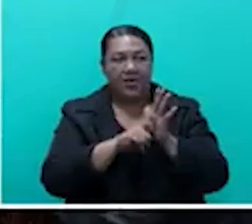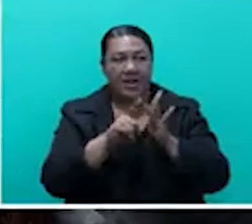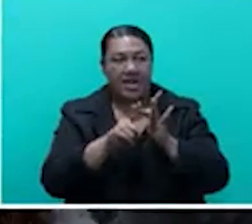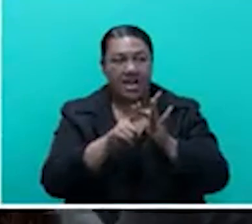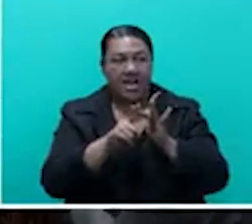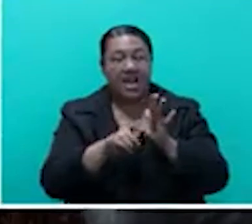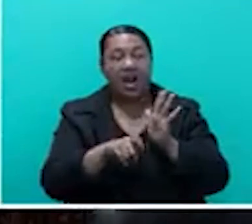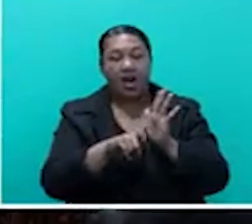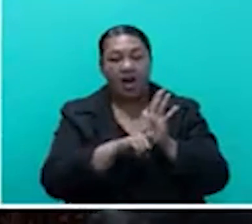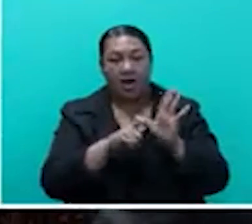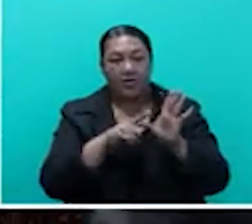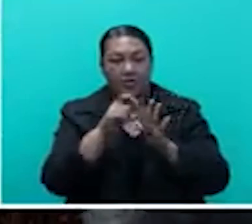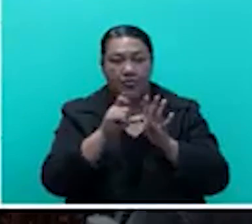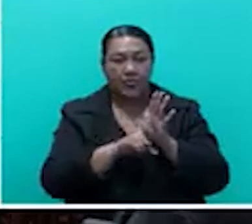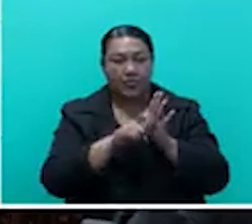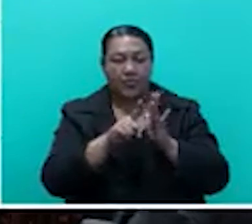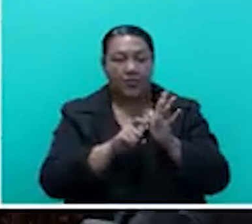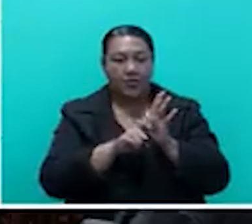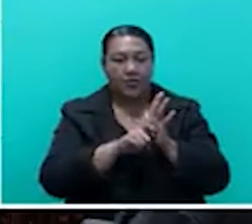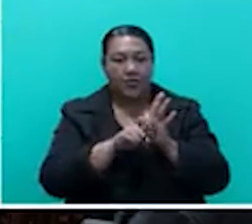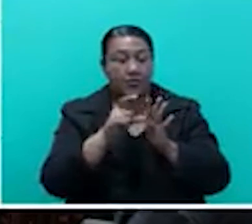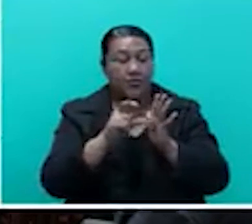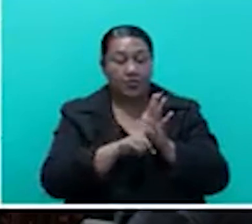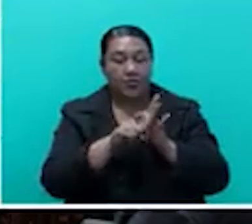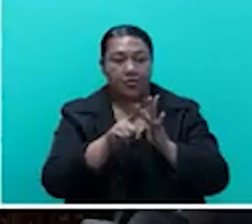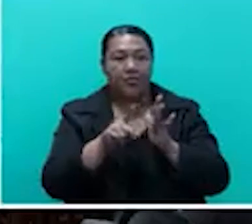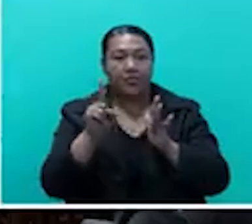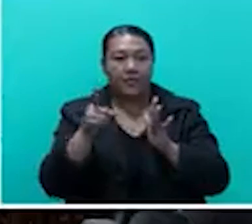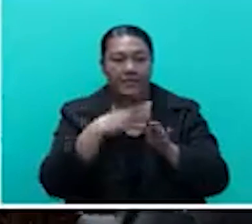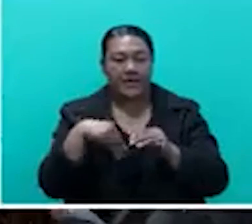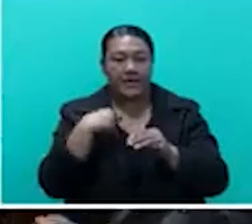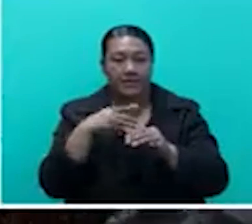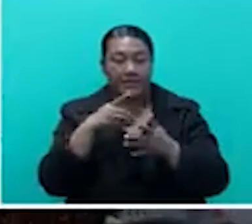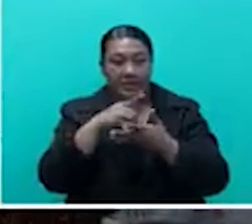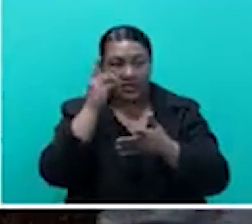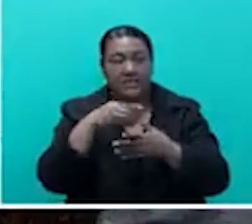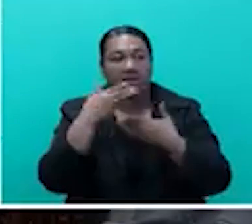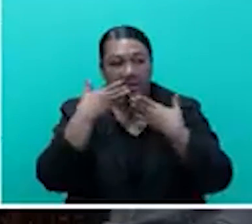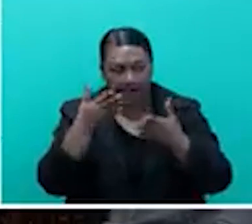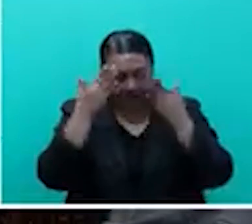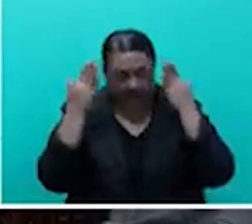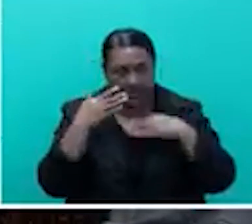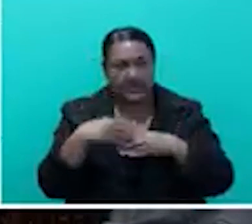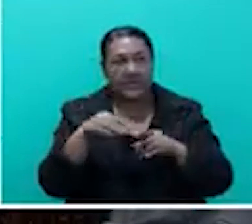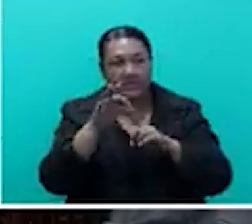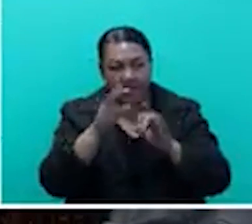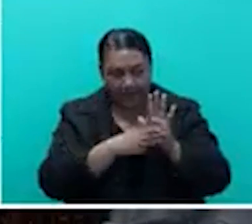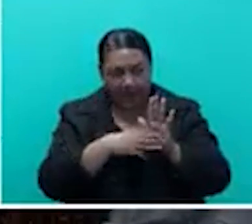Thank you, Mr. Speaker, sir. The Honourable Prime Minister, Deputy Prime Ministers, Cabinet